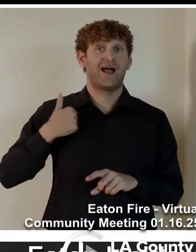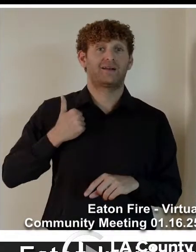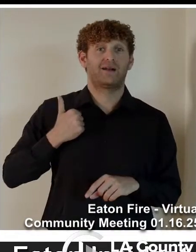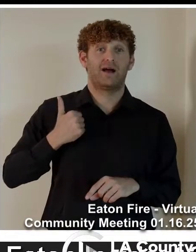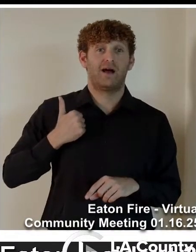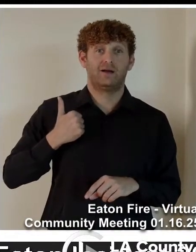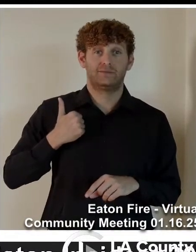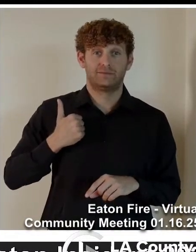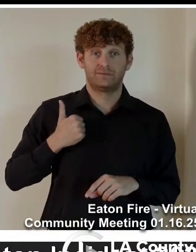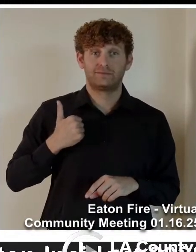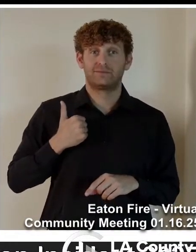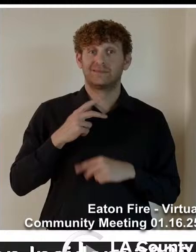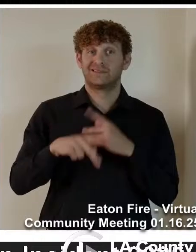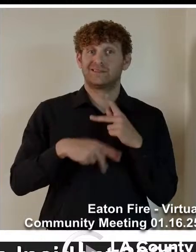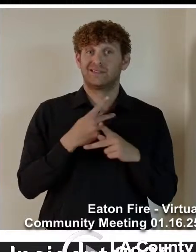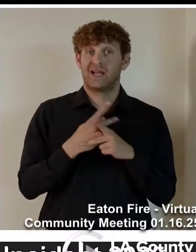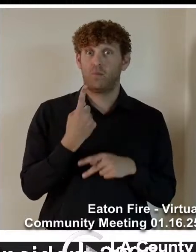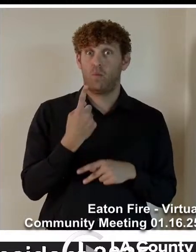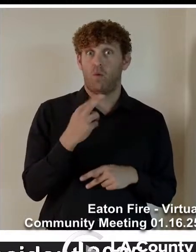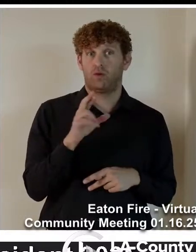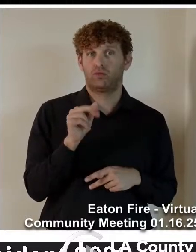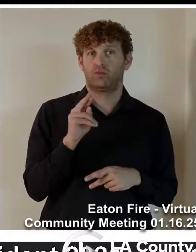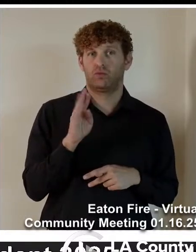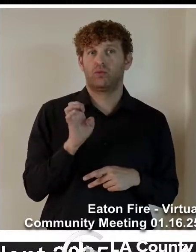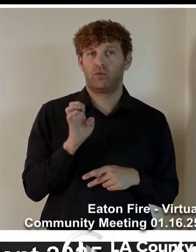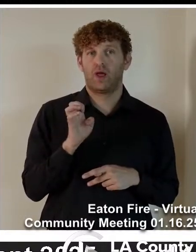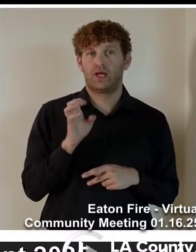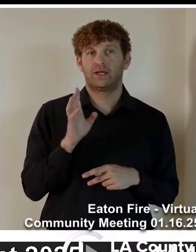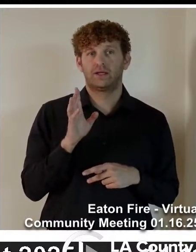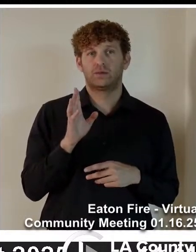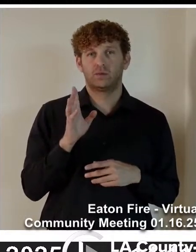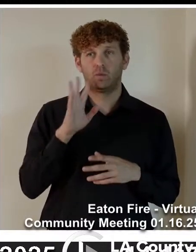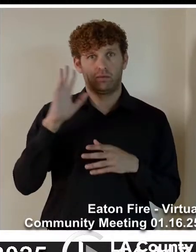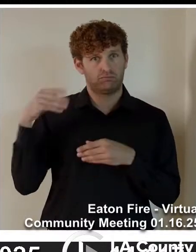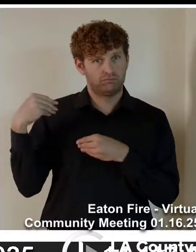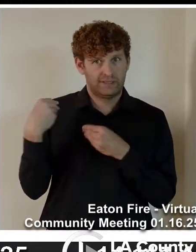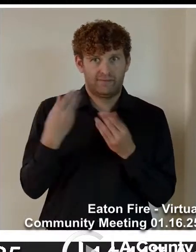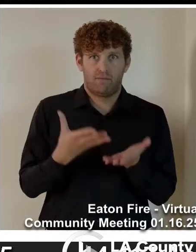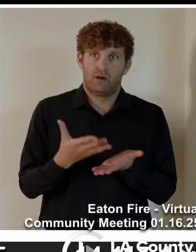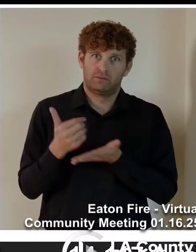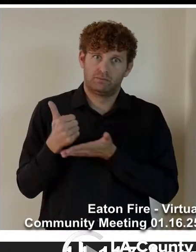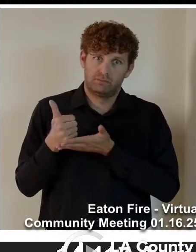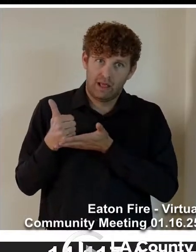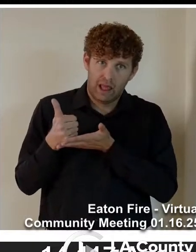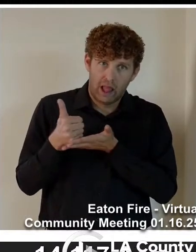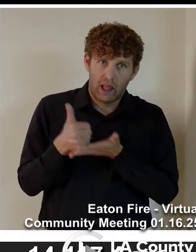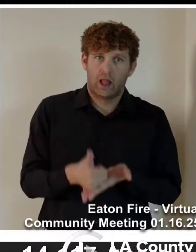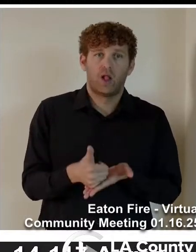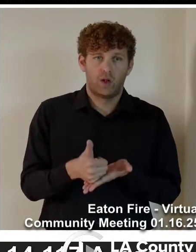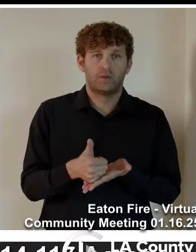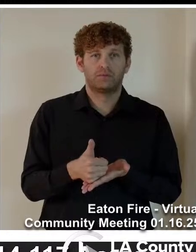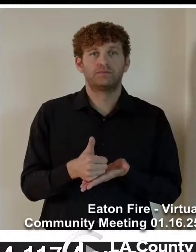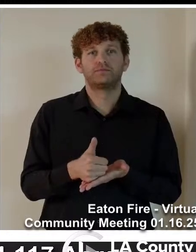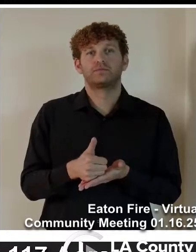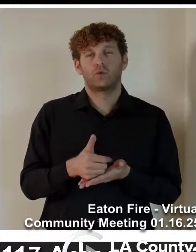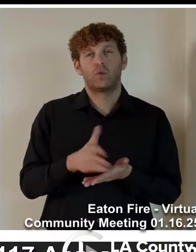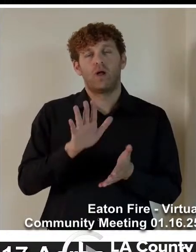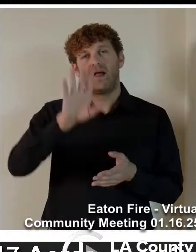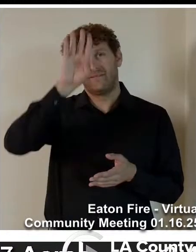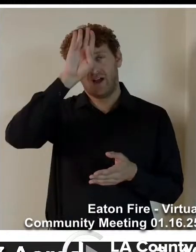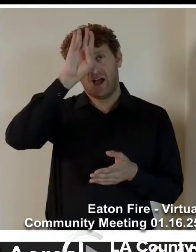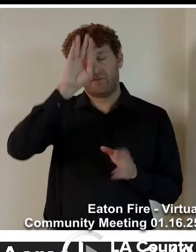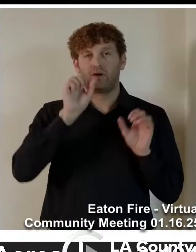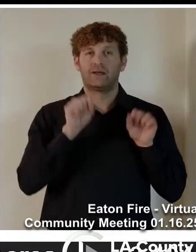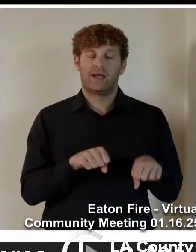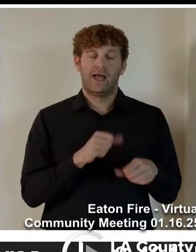rated and will give us the manpower to give our firefighters out on the line the break that they need. This is